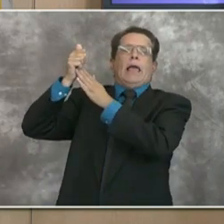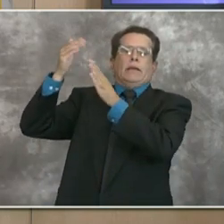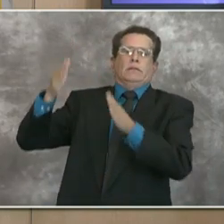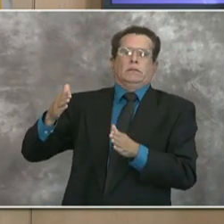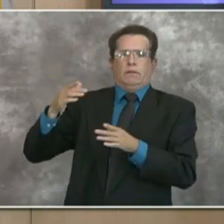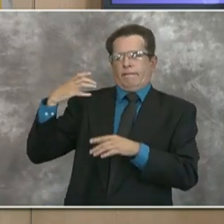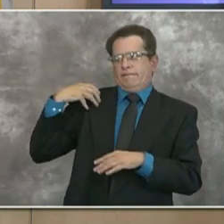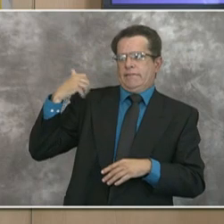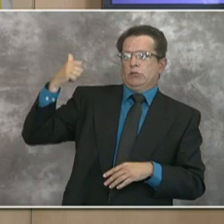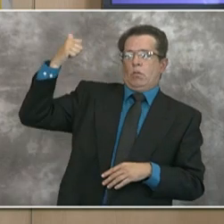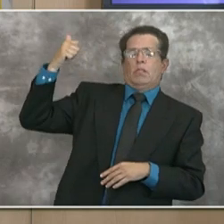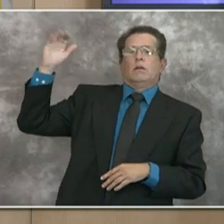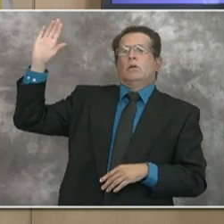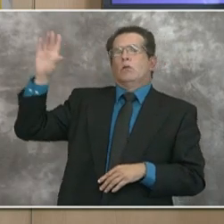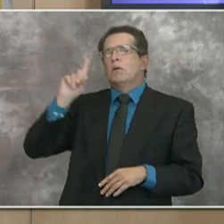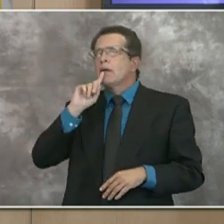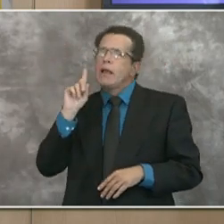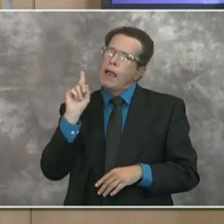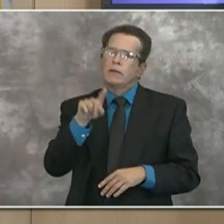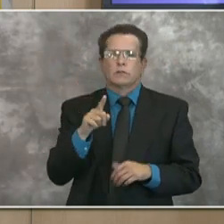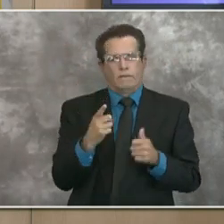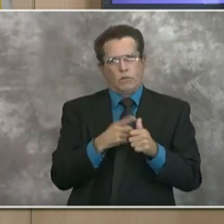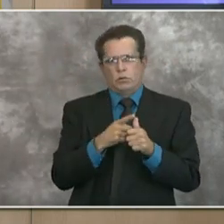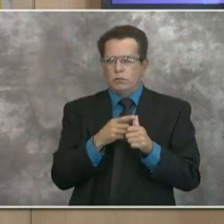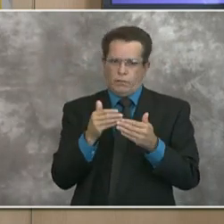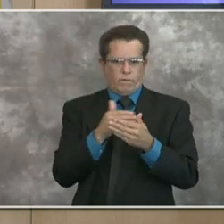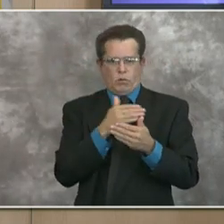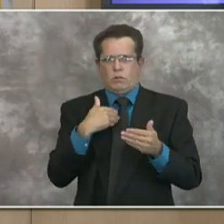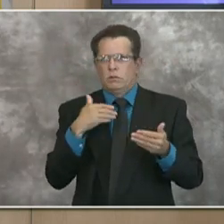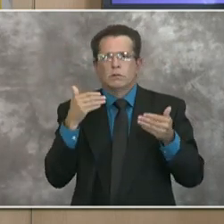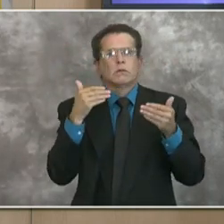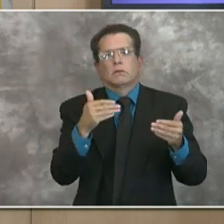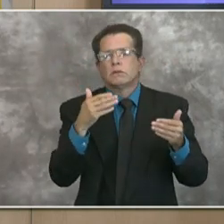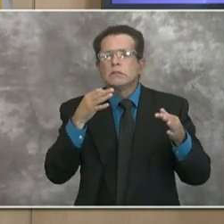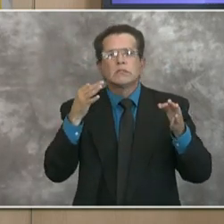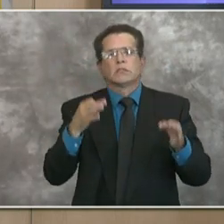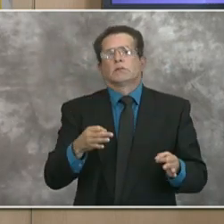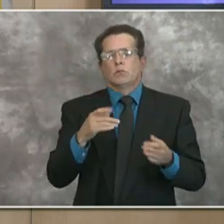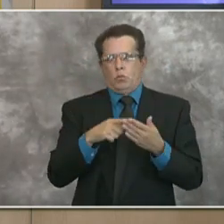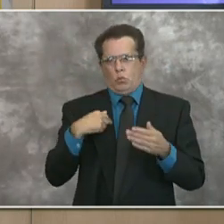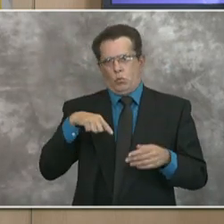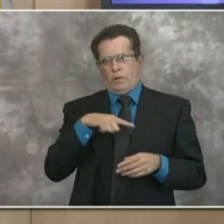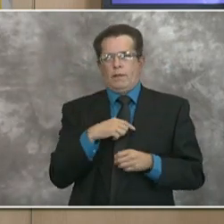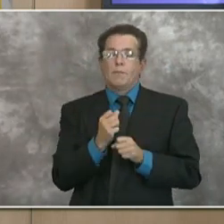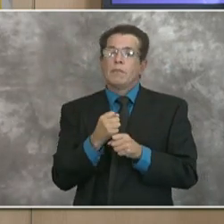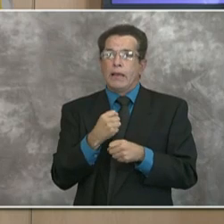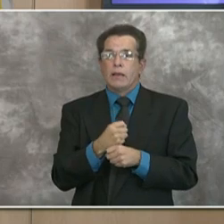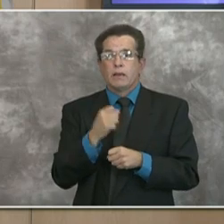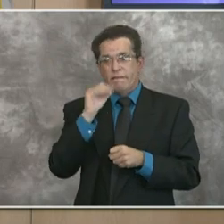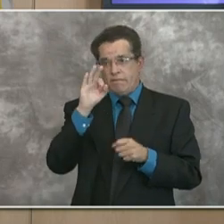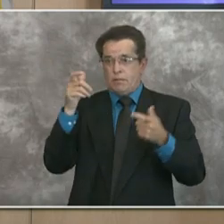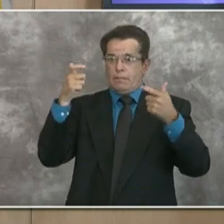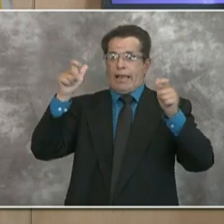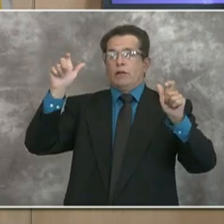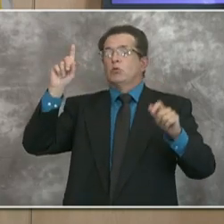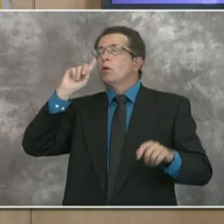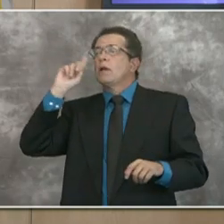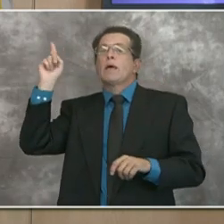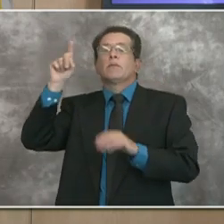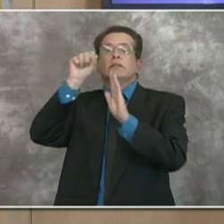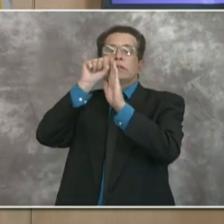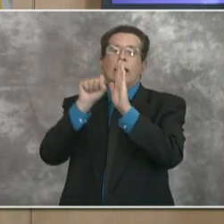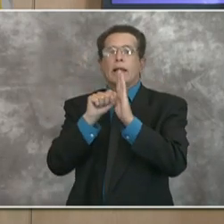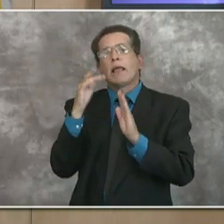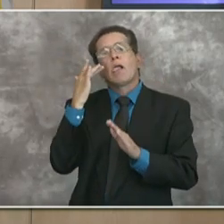from the official source before we assume what decisions are going to be made. If there is a major announcement from the state